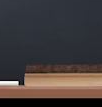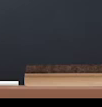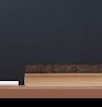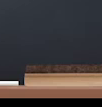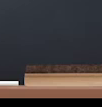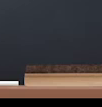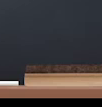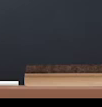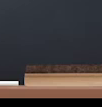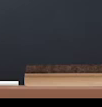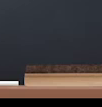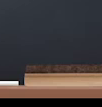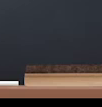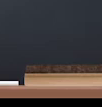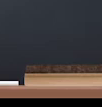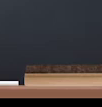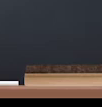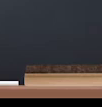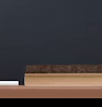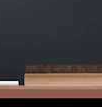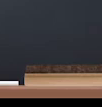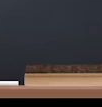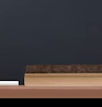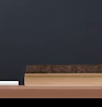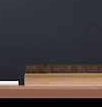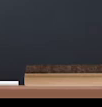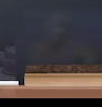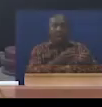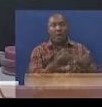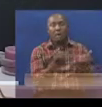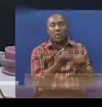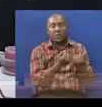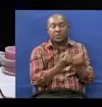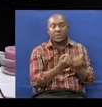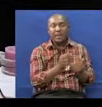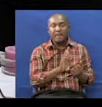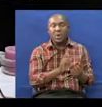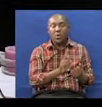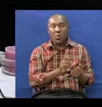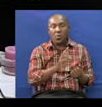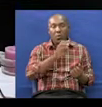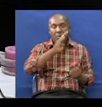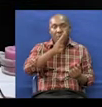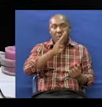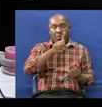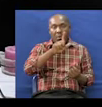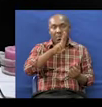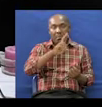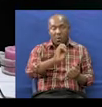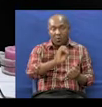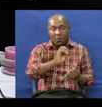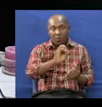because kerosene burner produce blue flame. I told you that kerosene